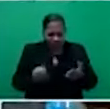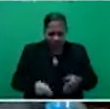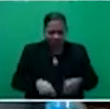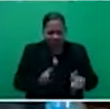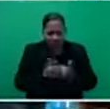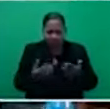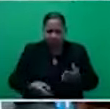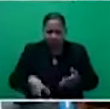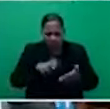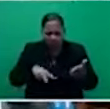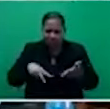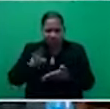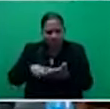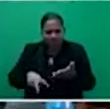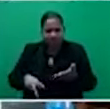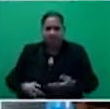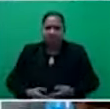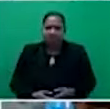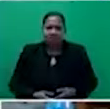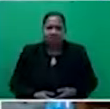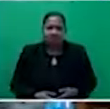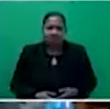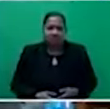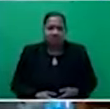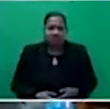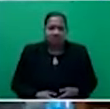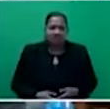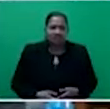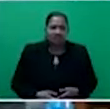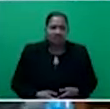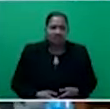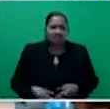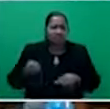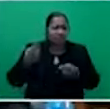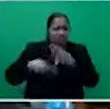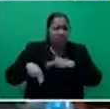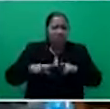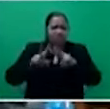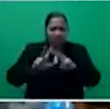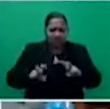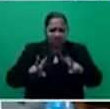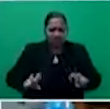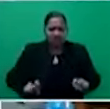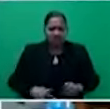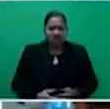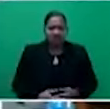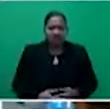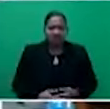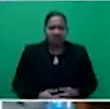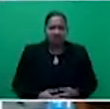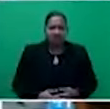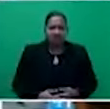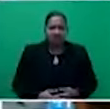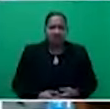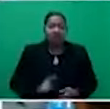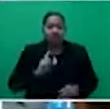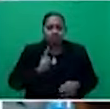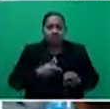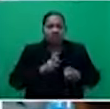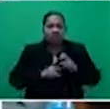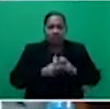Read this. Academically written, historically researched, factually based, sir. You haven't read it. There's a problem. Mr. Speaker,